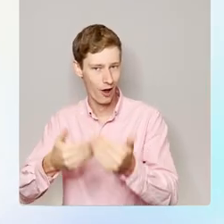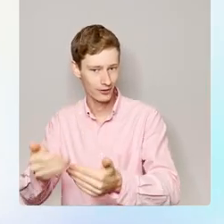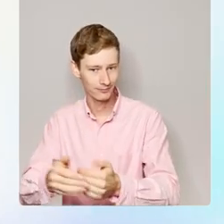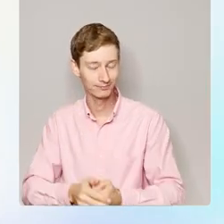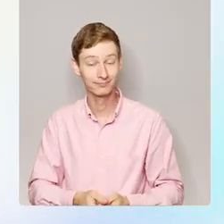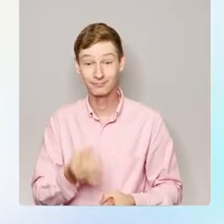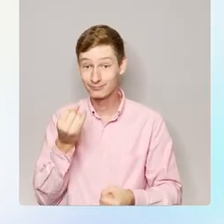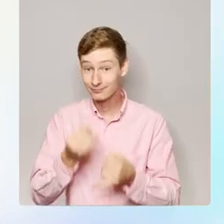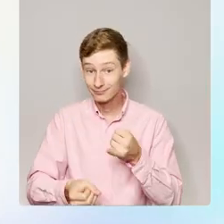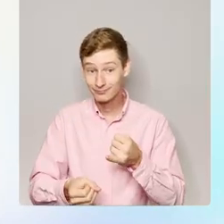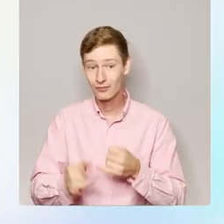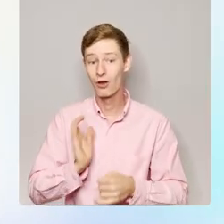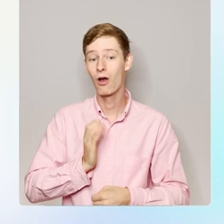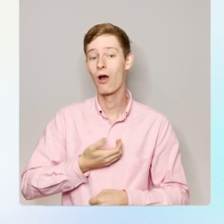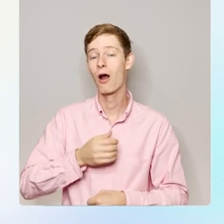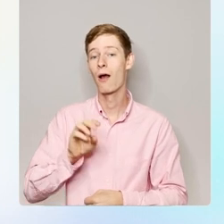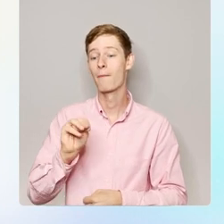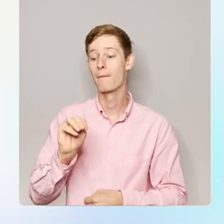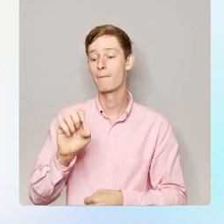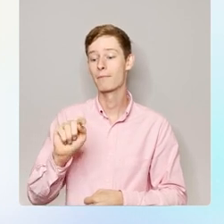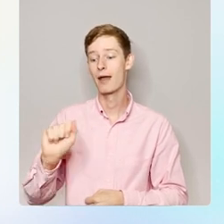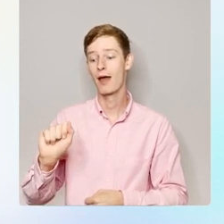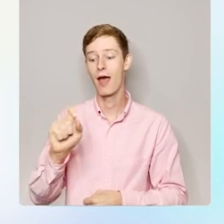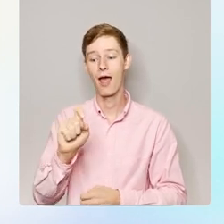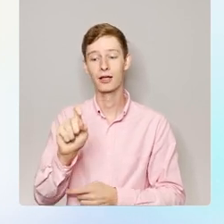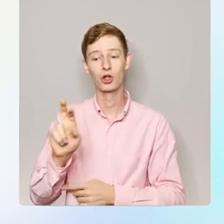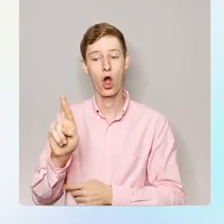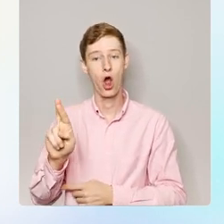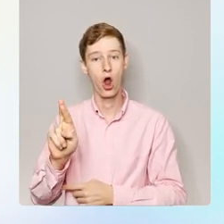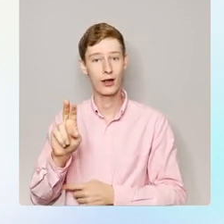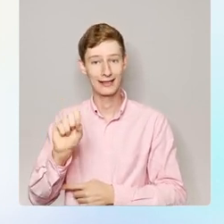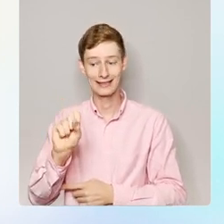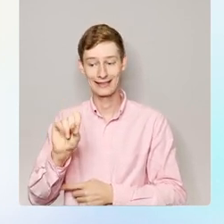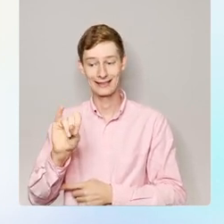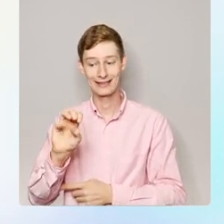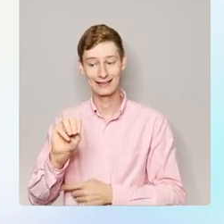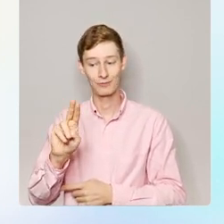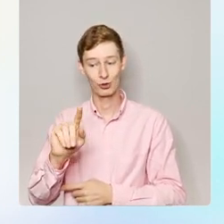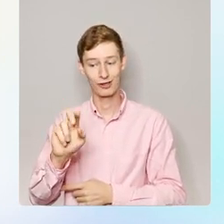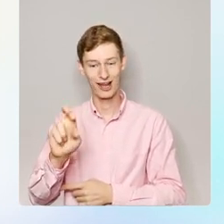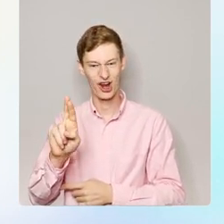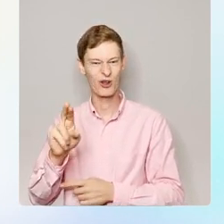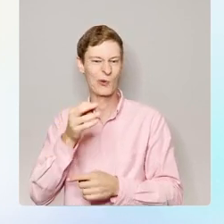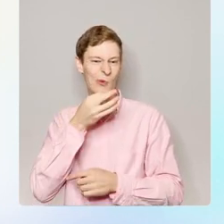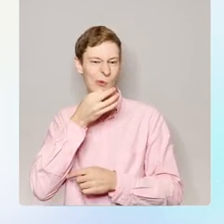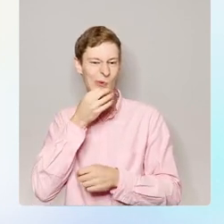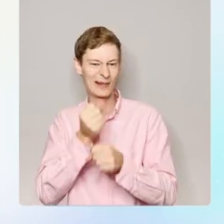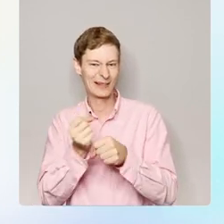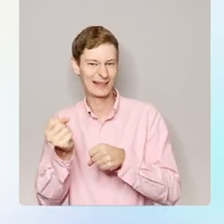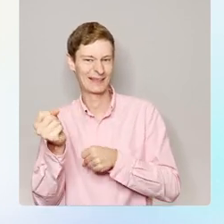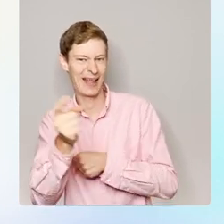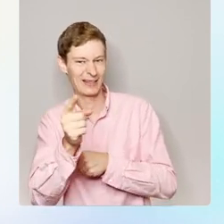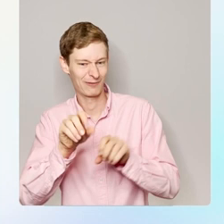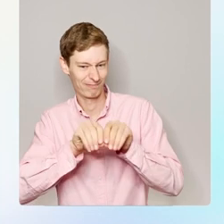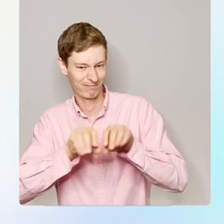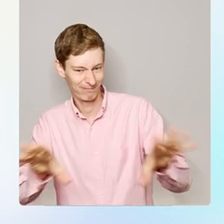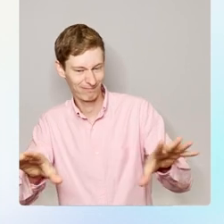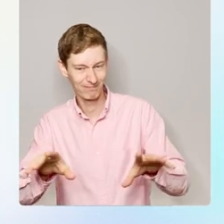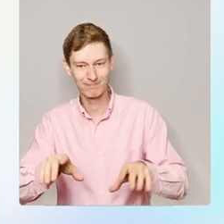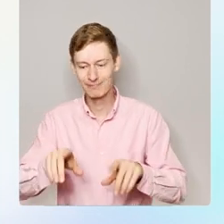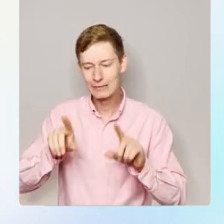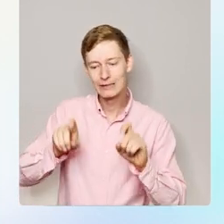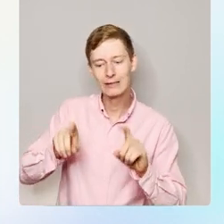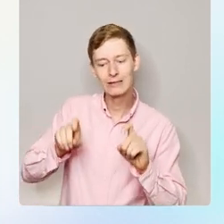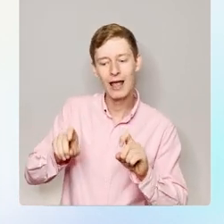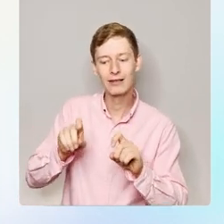Finally, we'll be launching our Meta XR Simulator in early 2023, which simulates our XR devices and